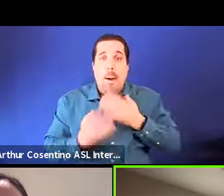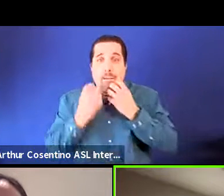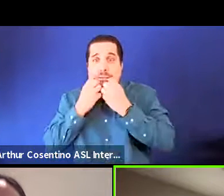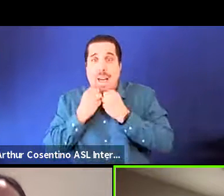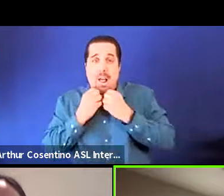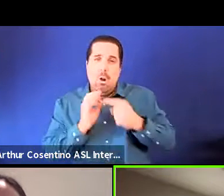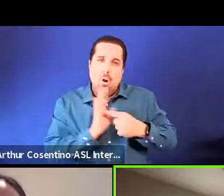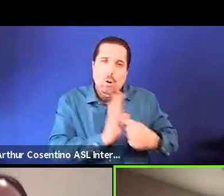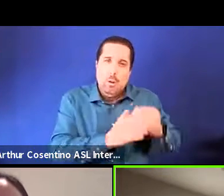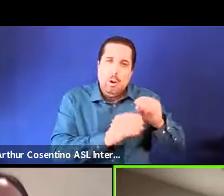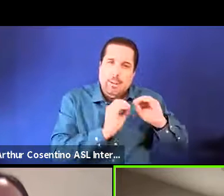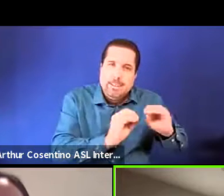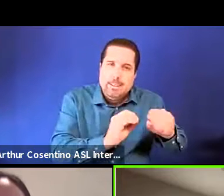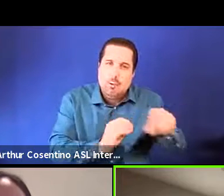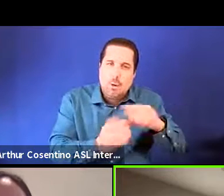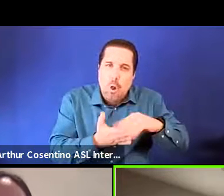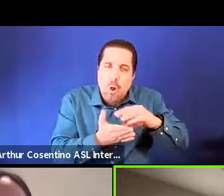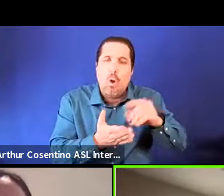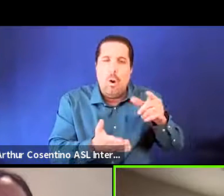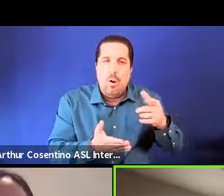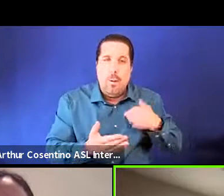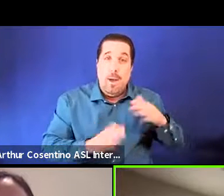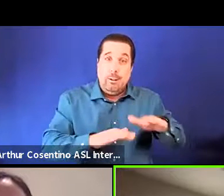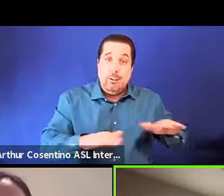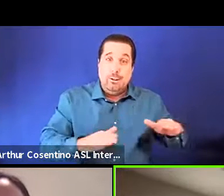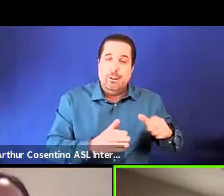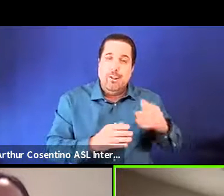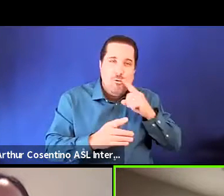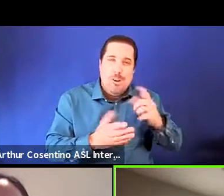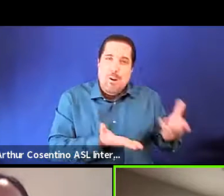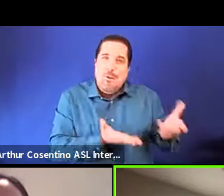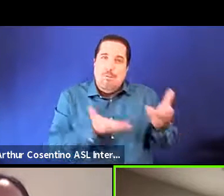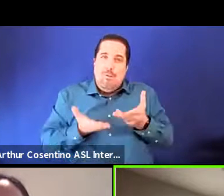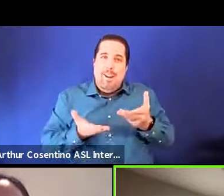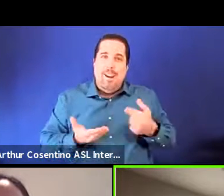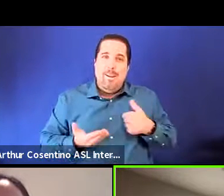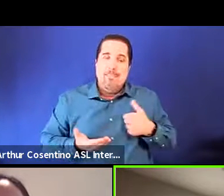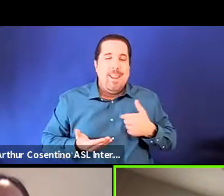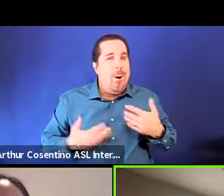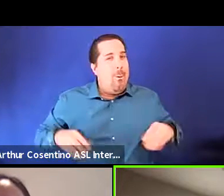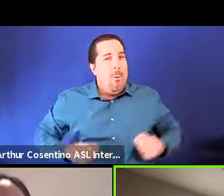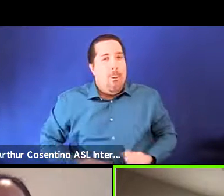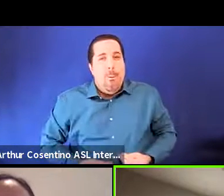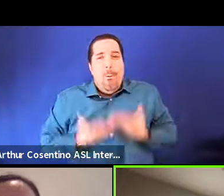really bring me joy, and they show me how to do better all the time.